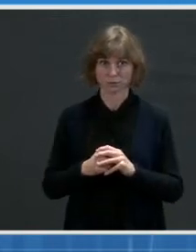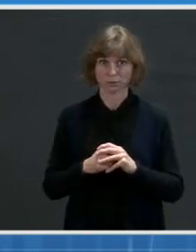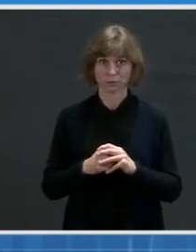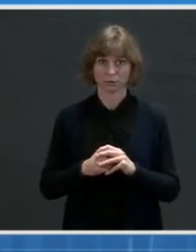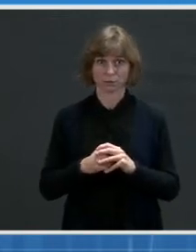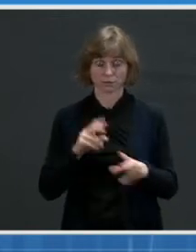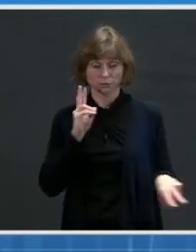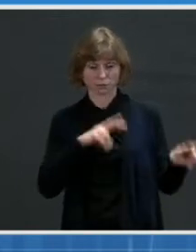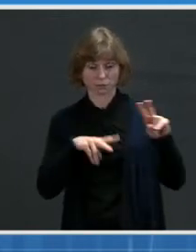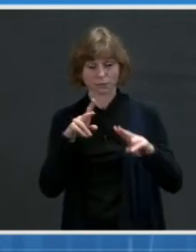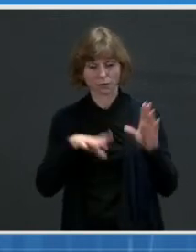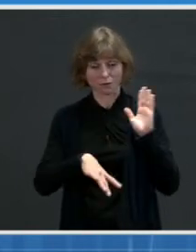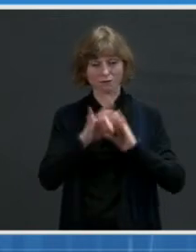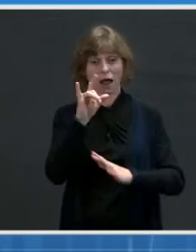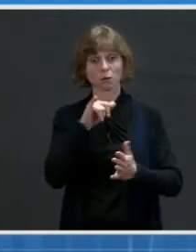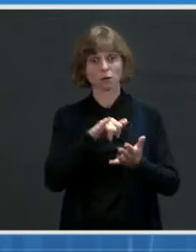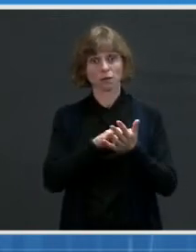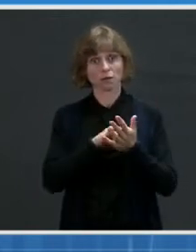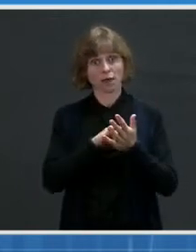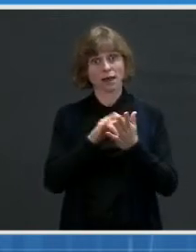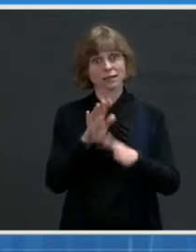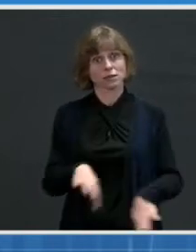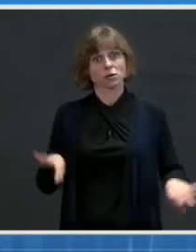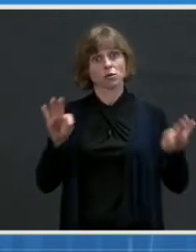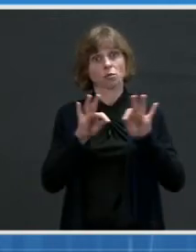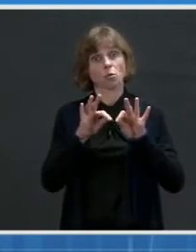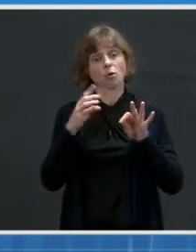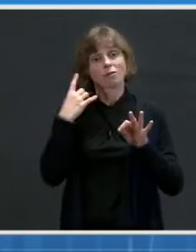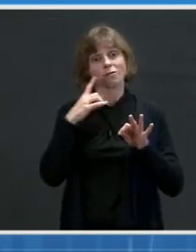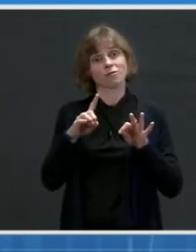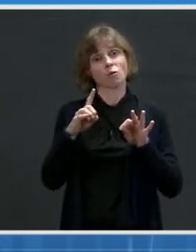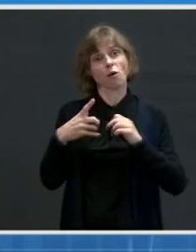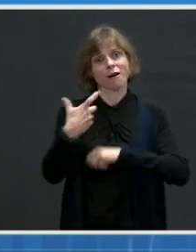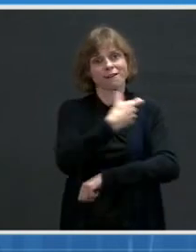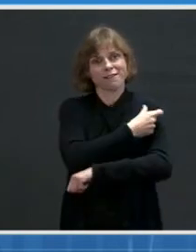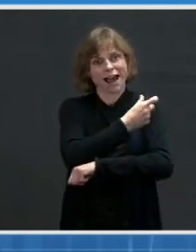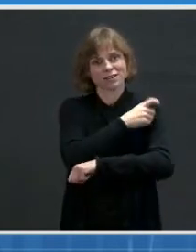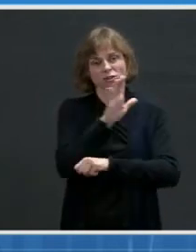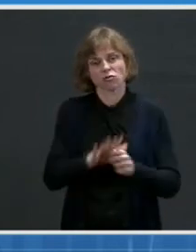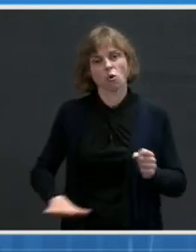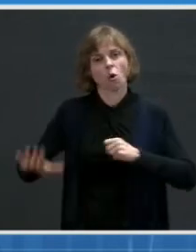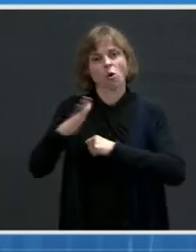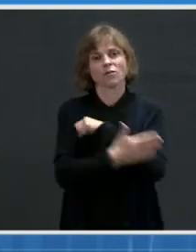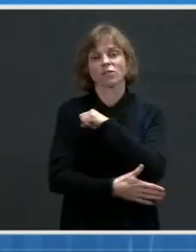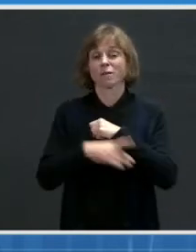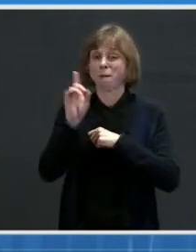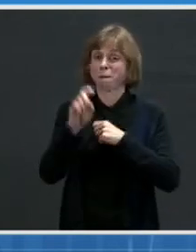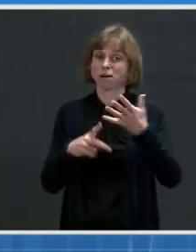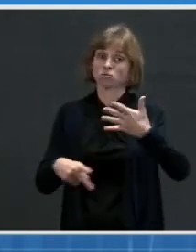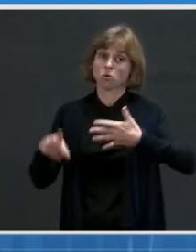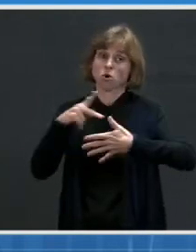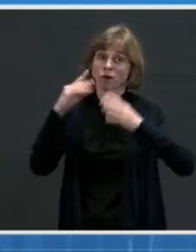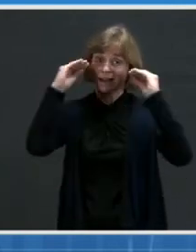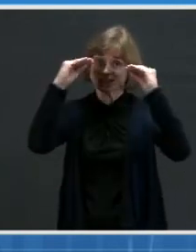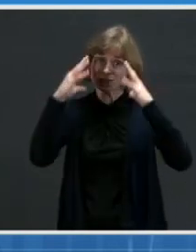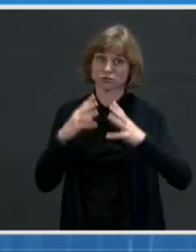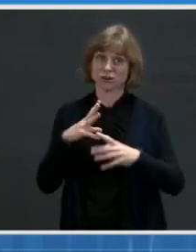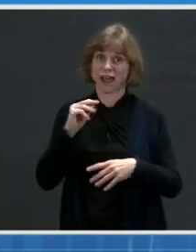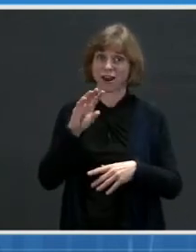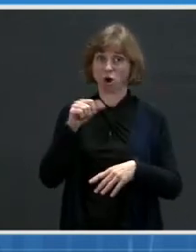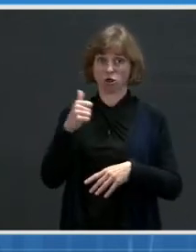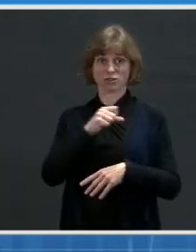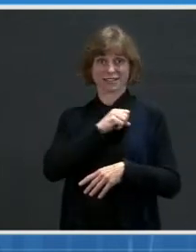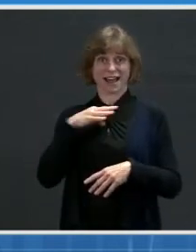of scaling up vaccination efforts across the country, including the continued need to prioritize teachers and other school staff